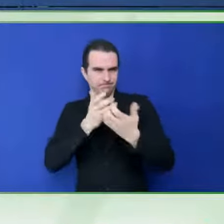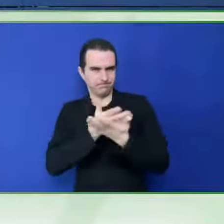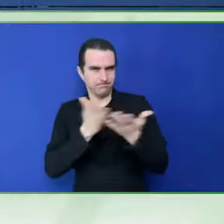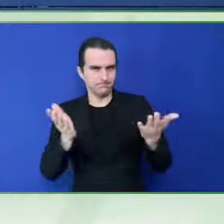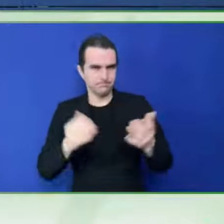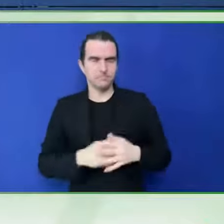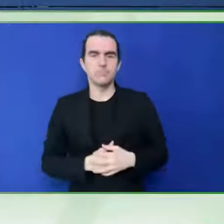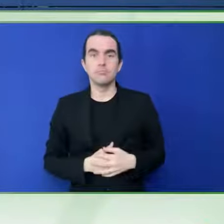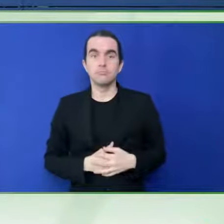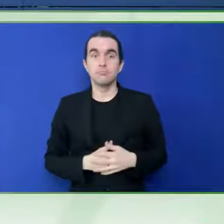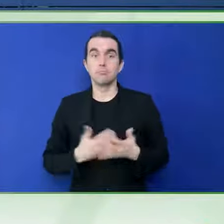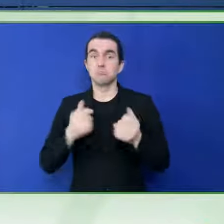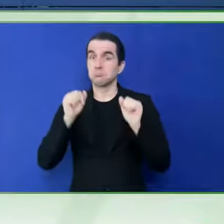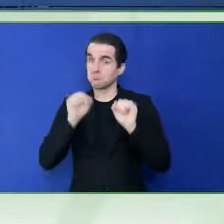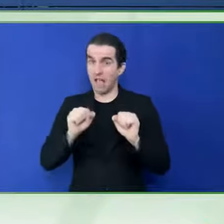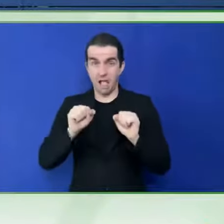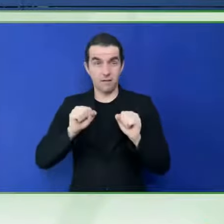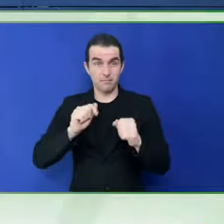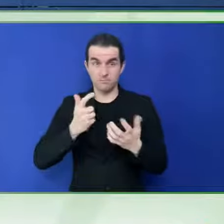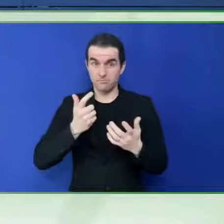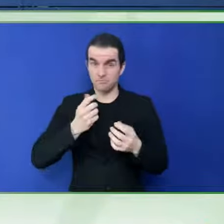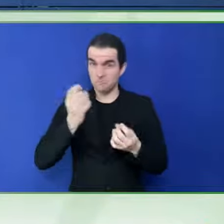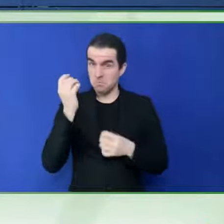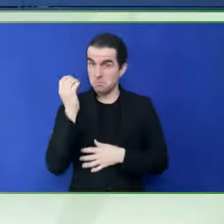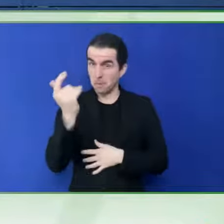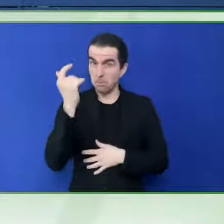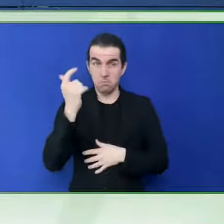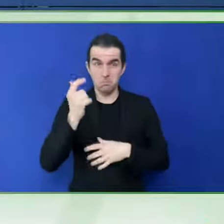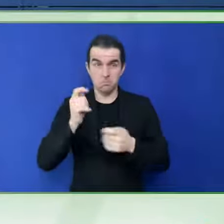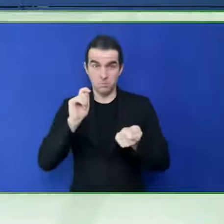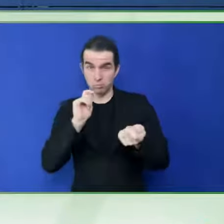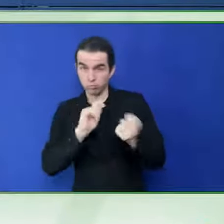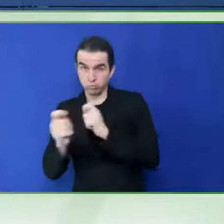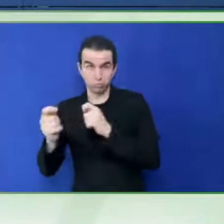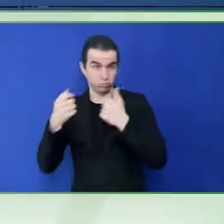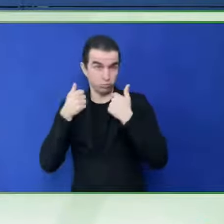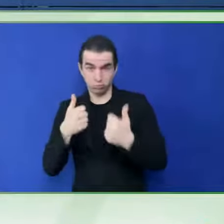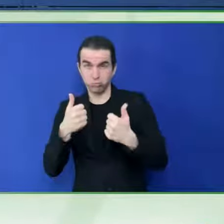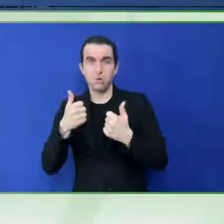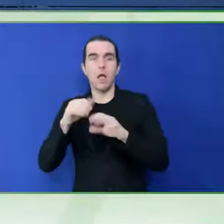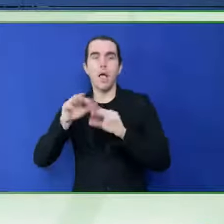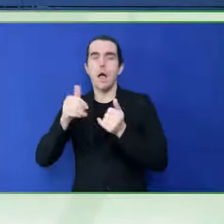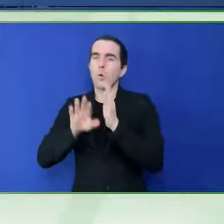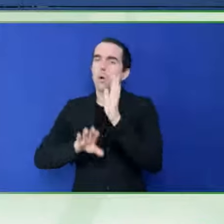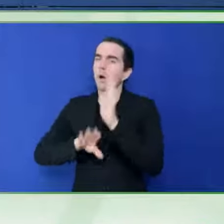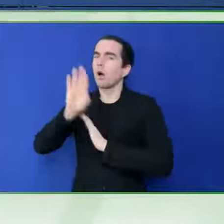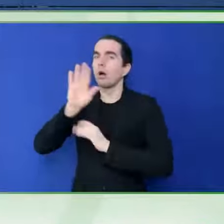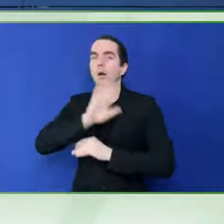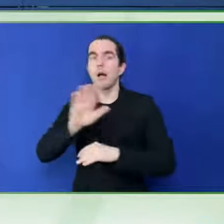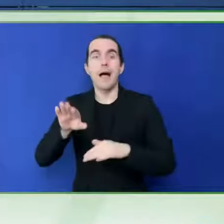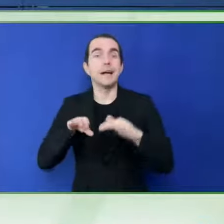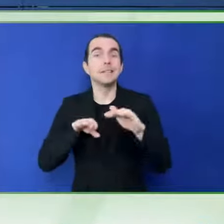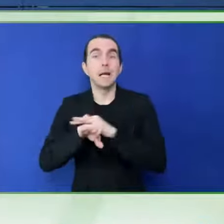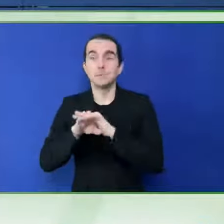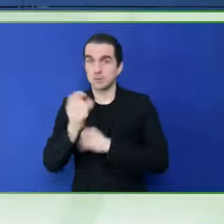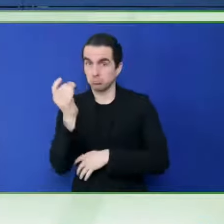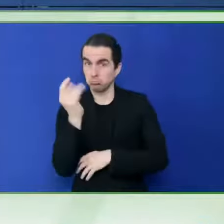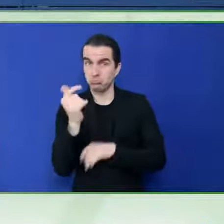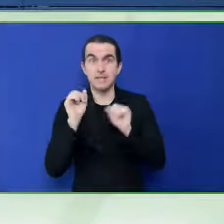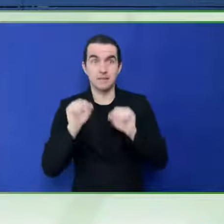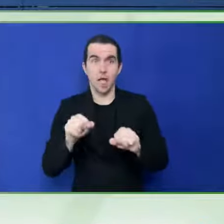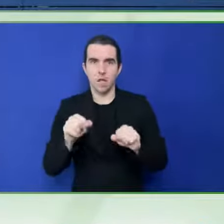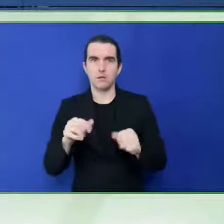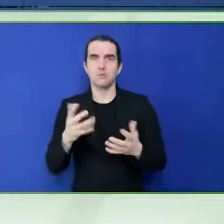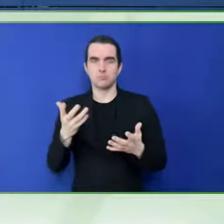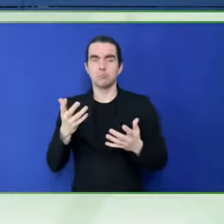So I was going to do a quick demo of the app. I can't, oh, here we are. I'm not sure I can actually, oh, here we